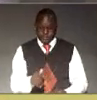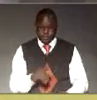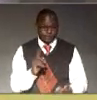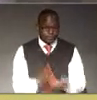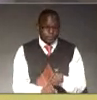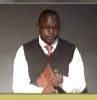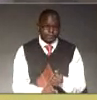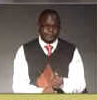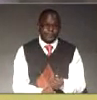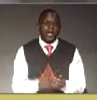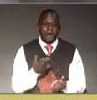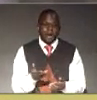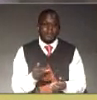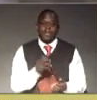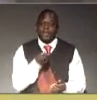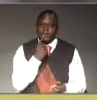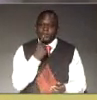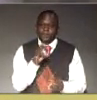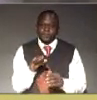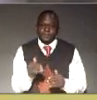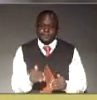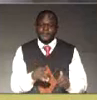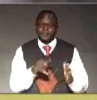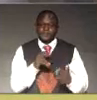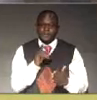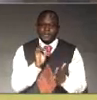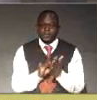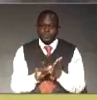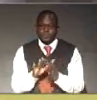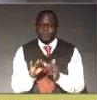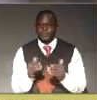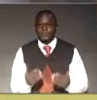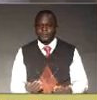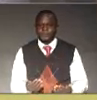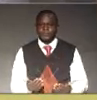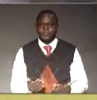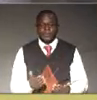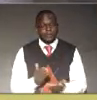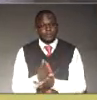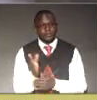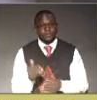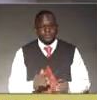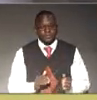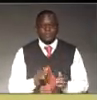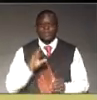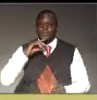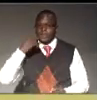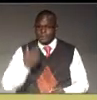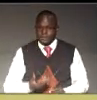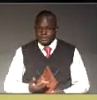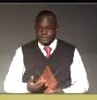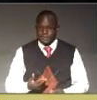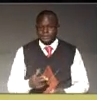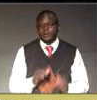their possession without maybe a valid prescription also will obviously have to be answerable.